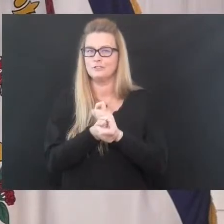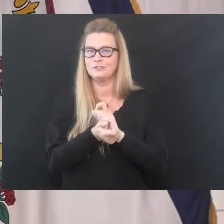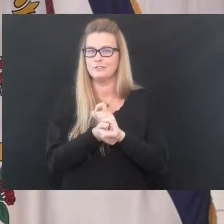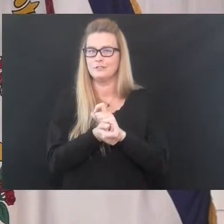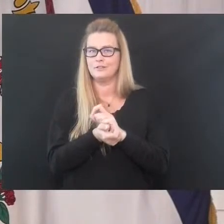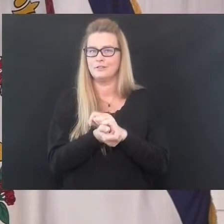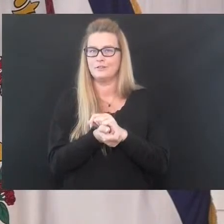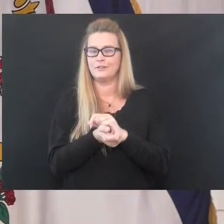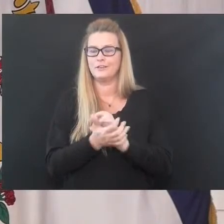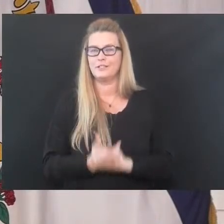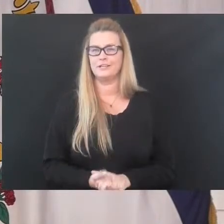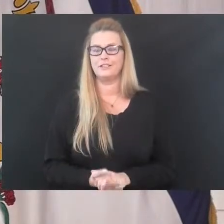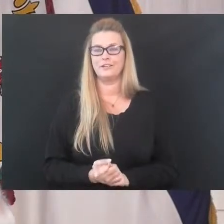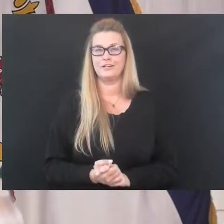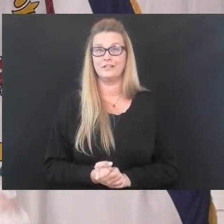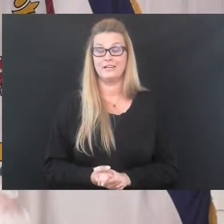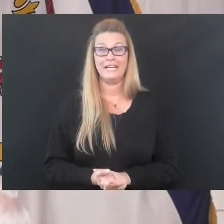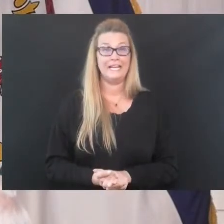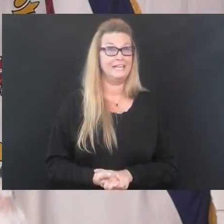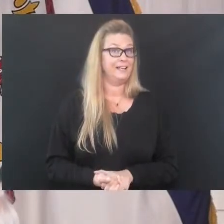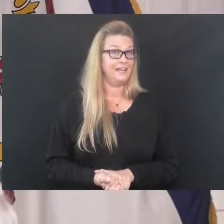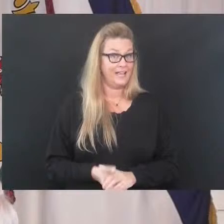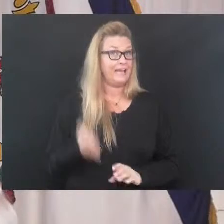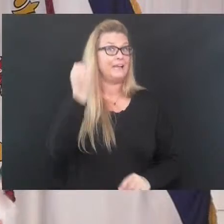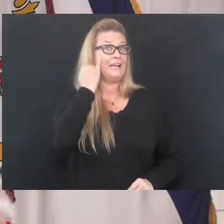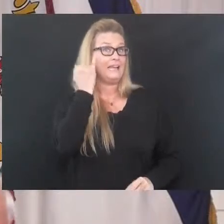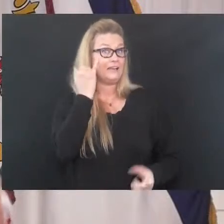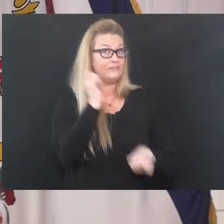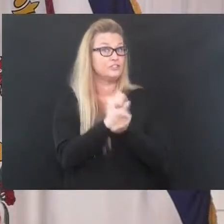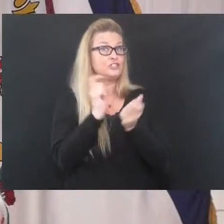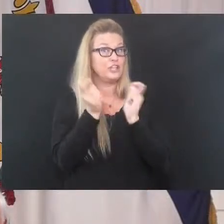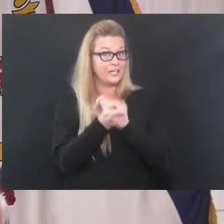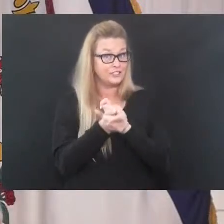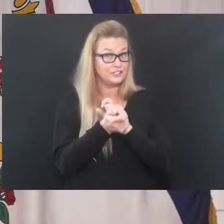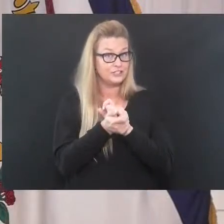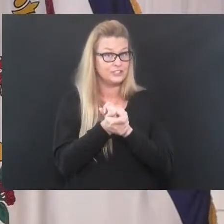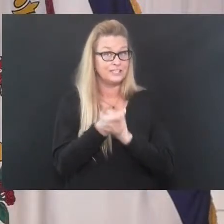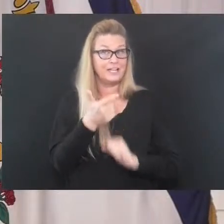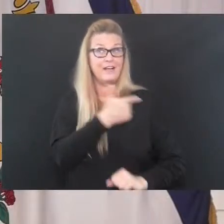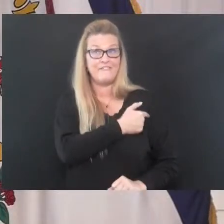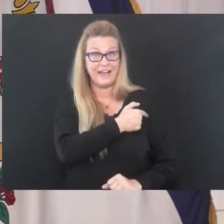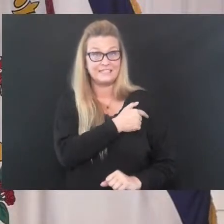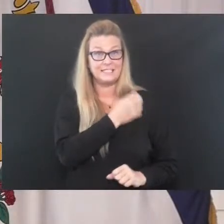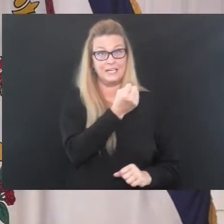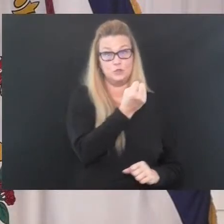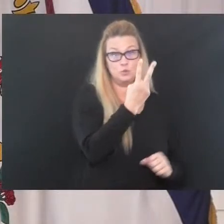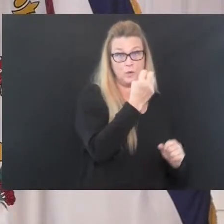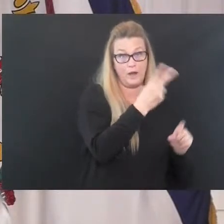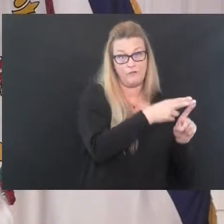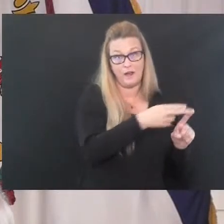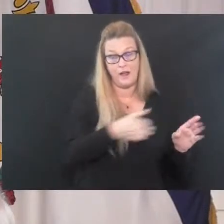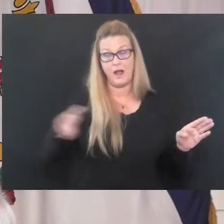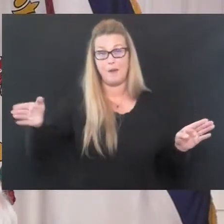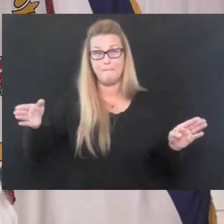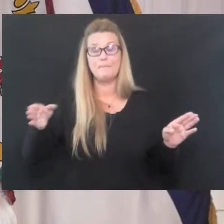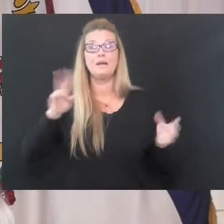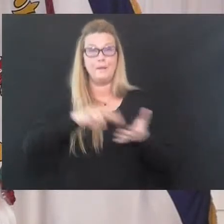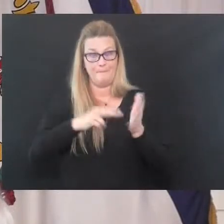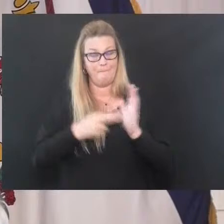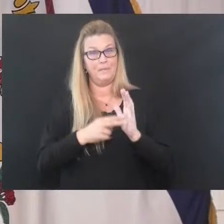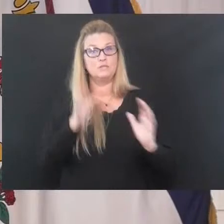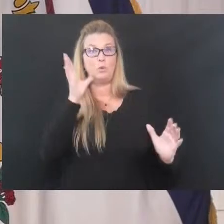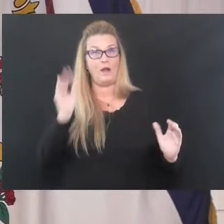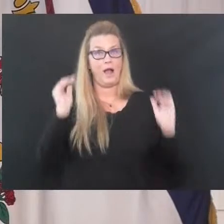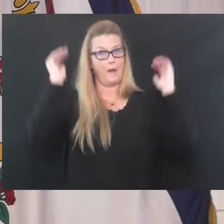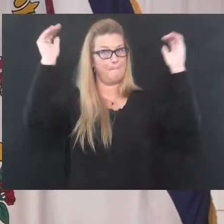so if that number does change and we're going to vaccinate from 12 on up, that number will go up a little